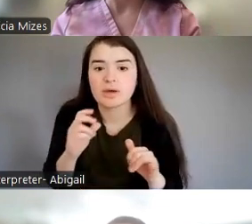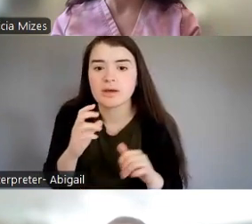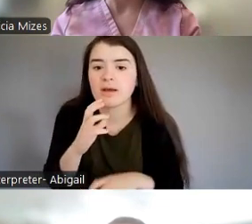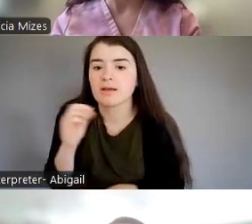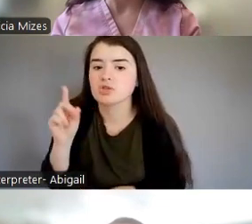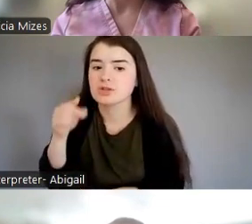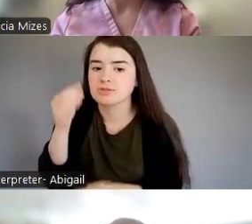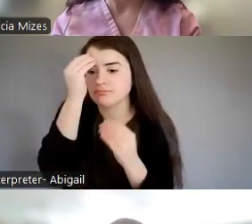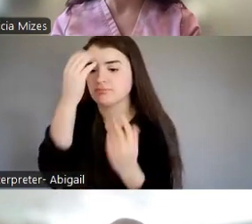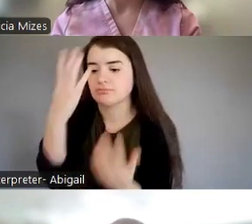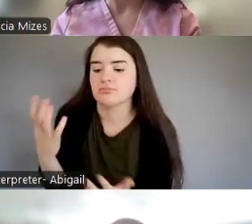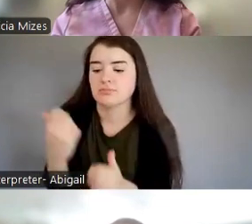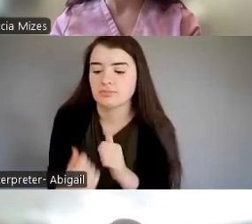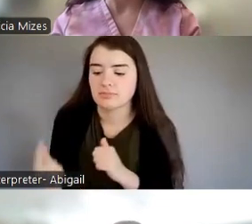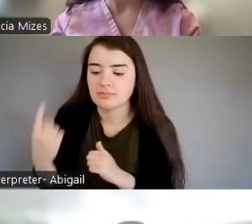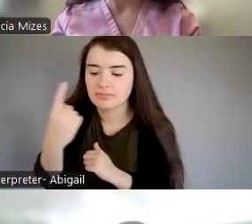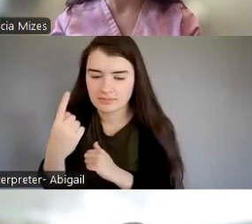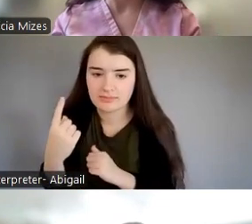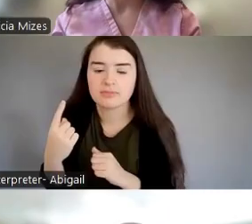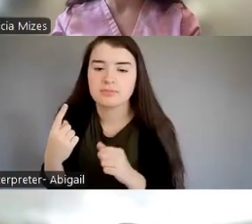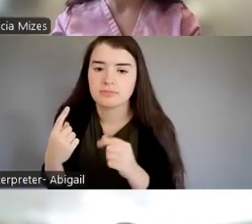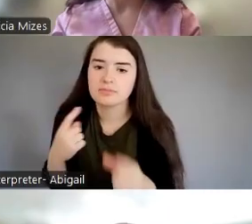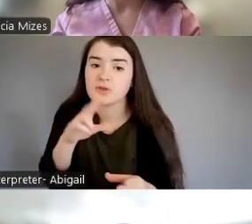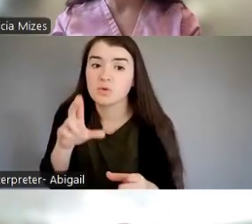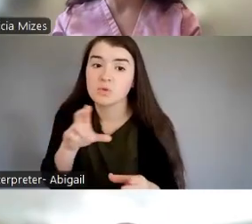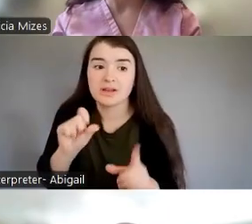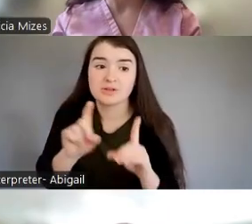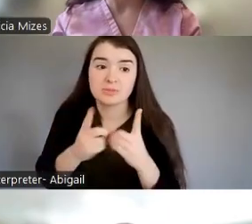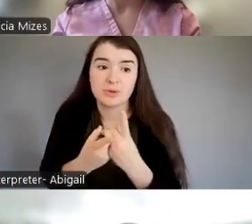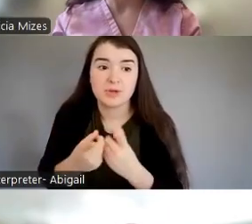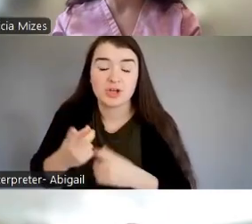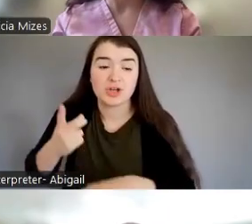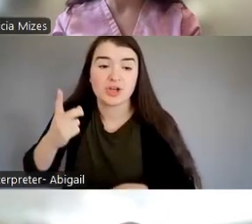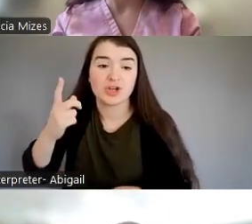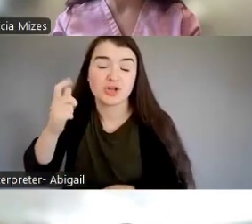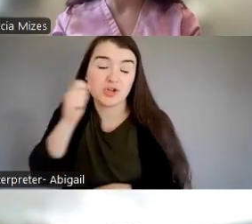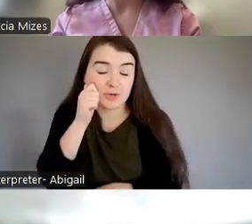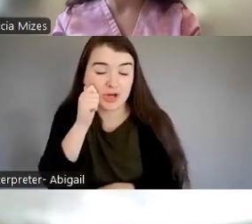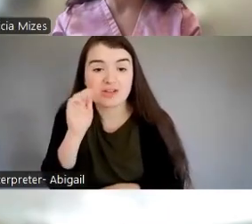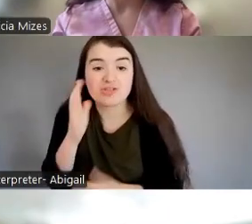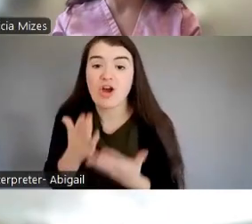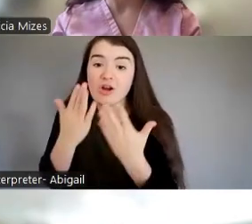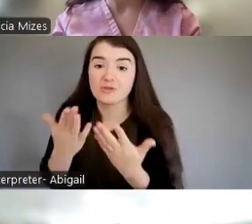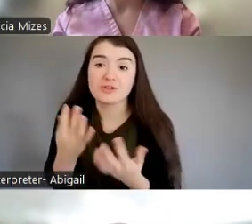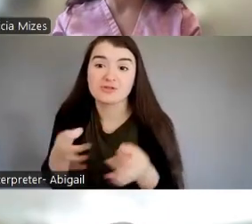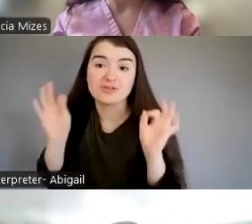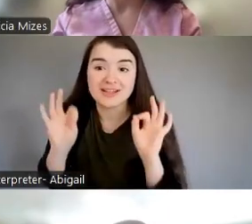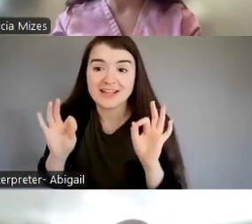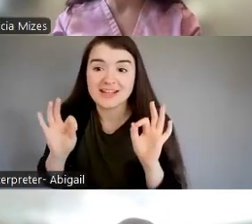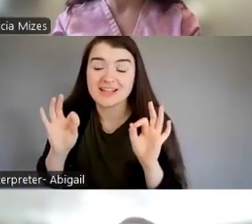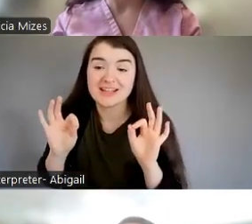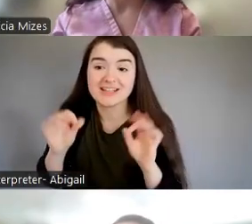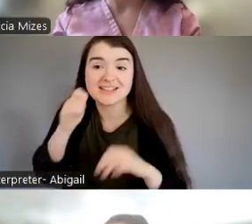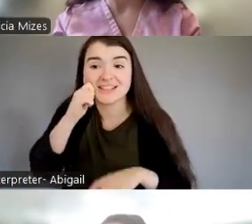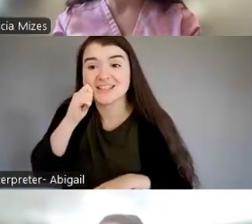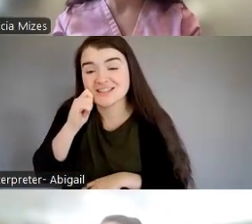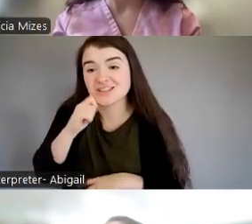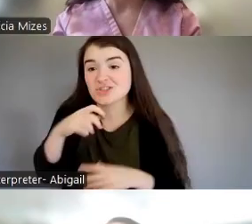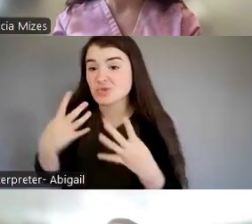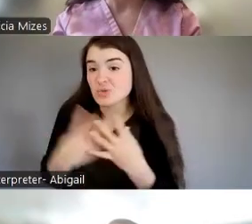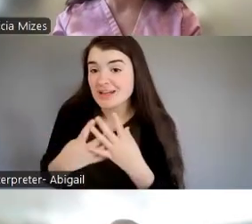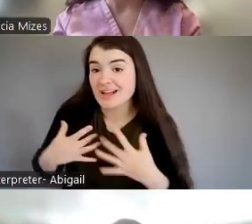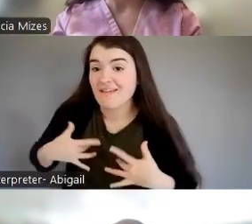for everybody. UR's Department of Dermatology is offering a free skin cancer screening event in celebration of Skin Cancer Awareness